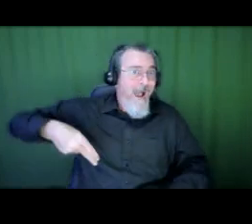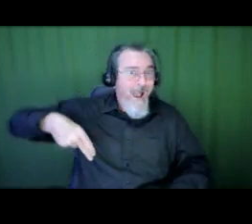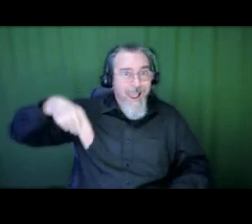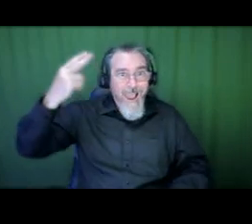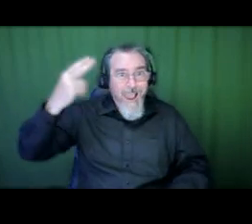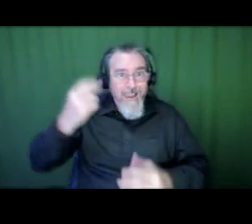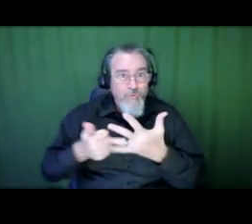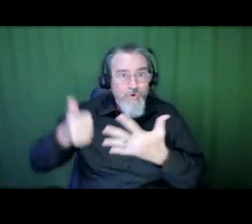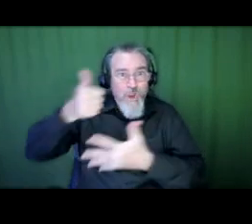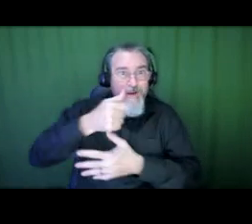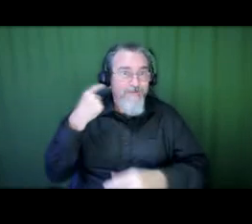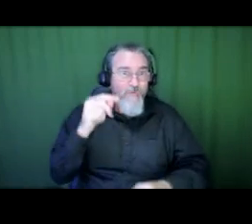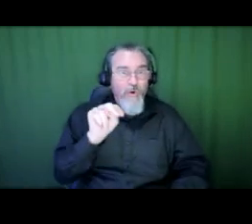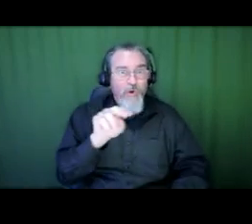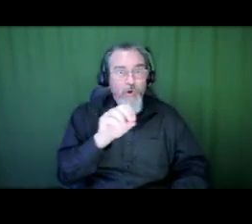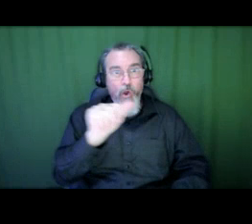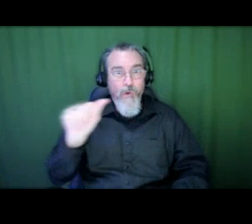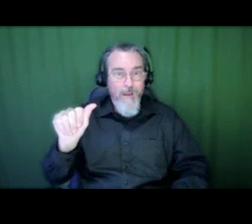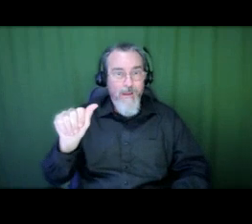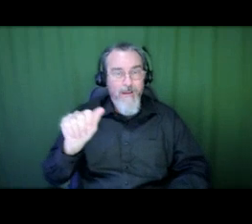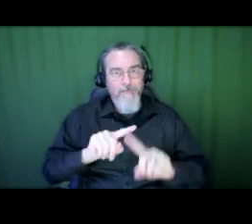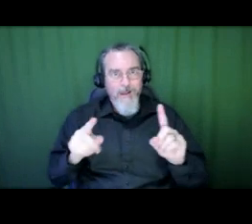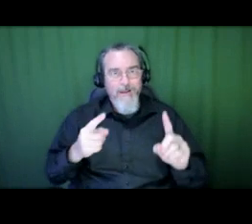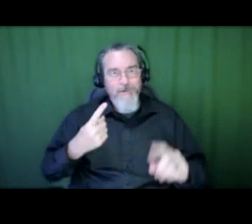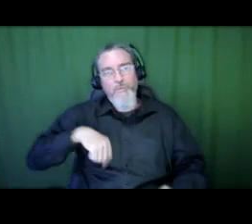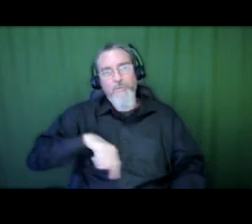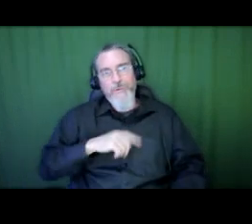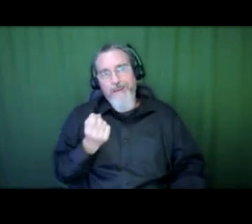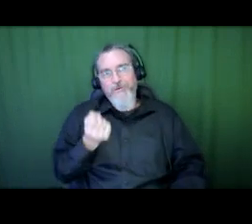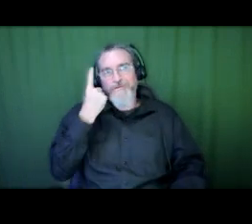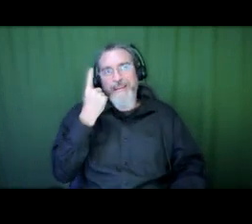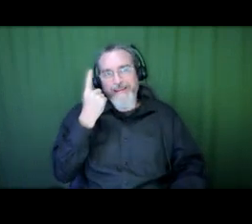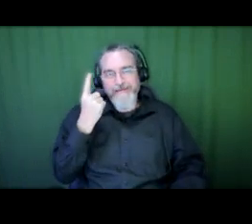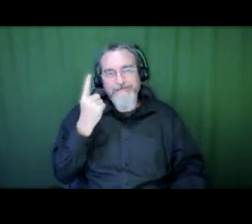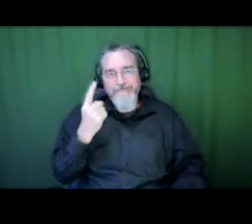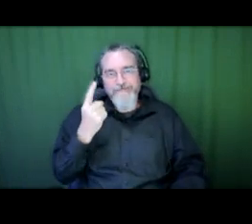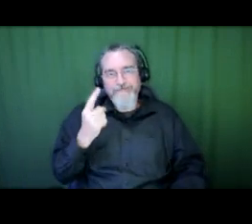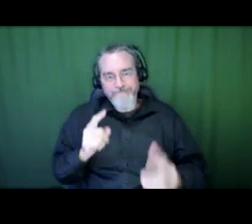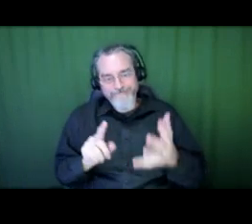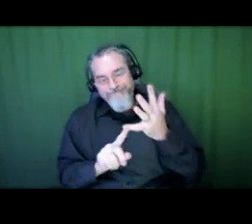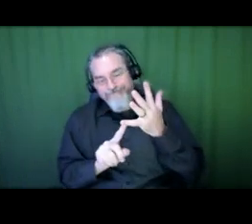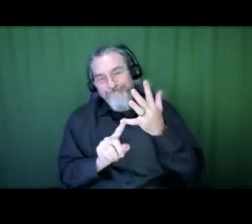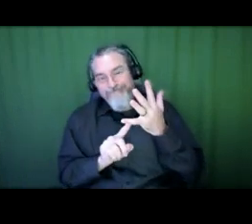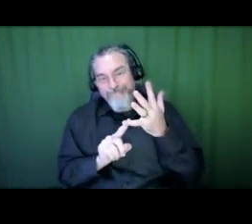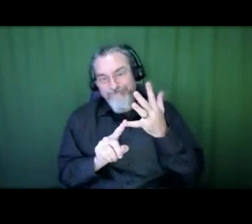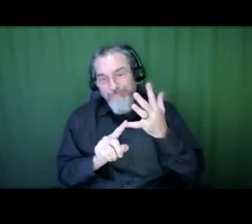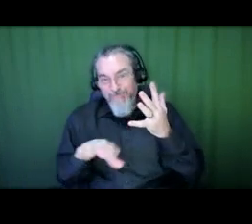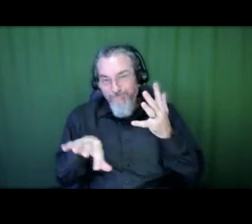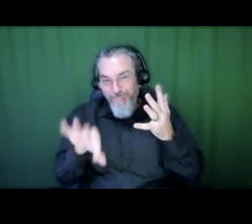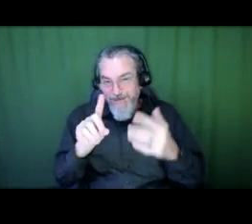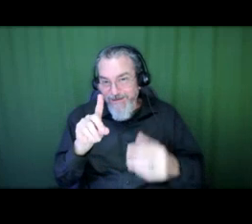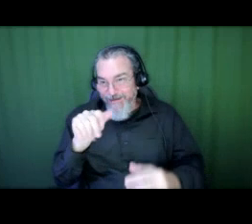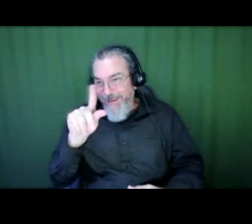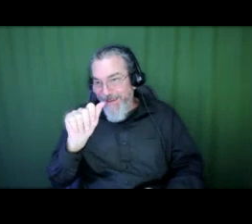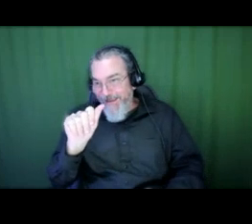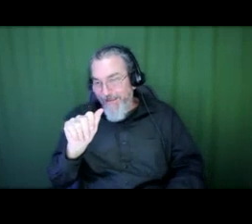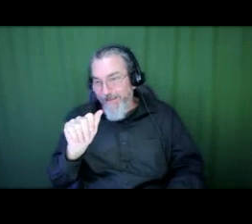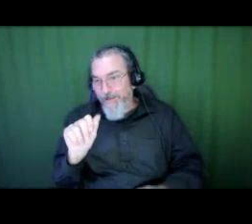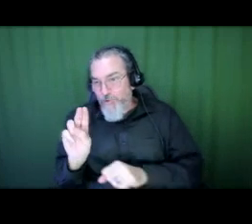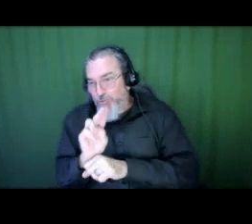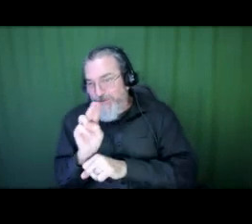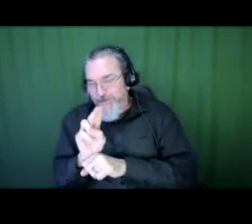right? But really, we're understanding in NOAA that finding and using data is part of a work process